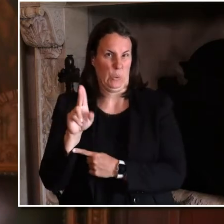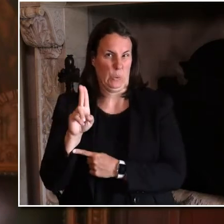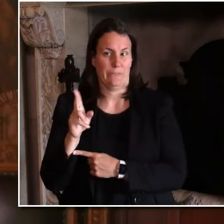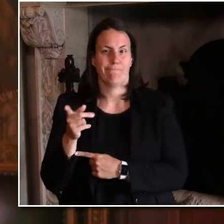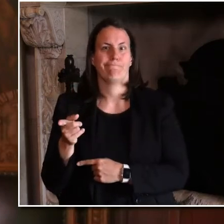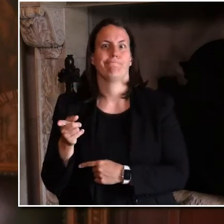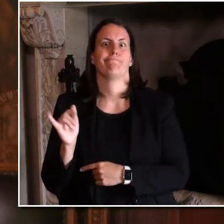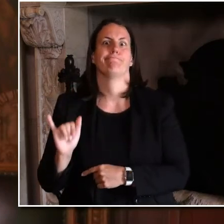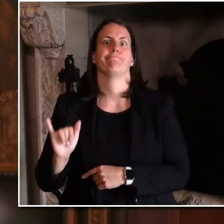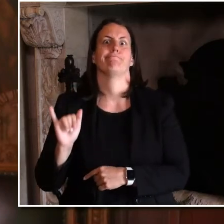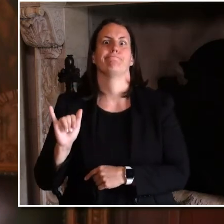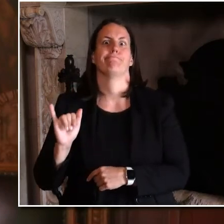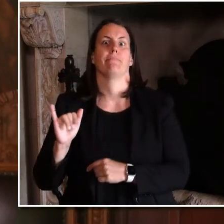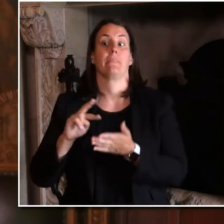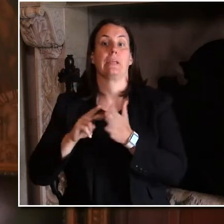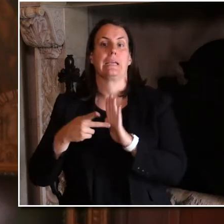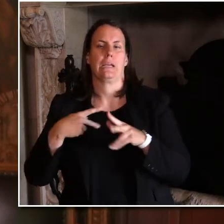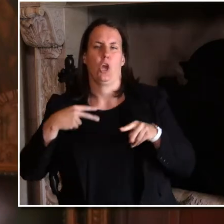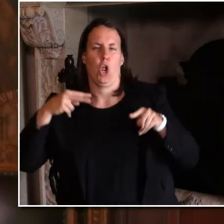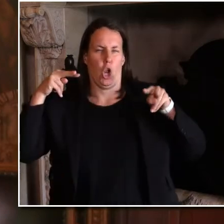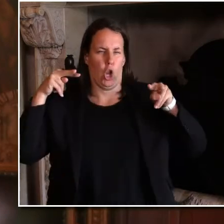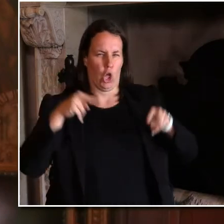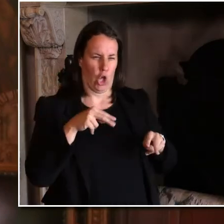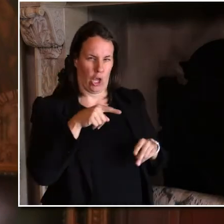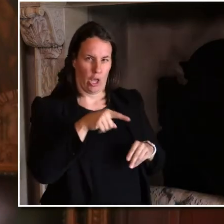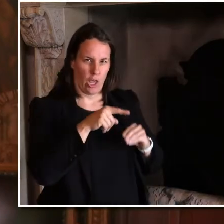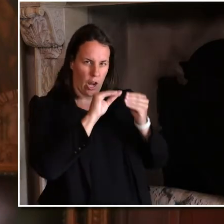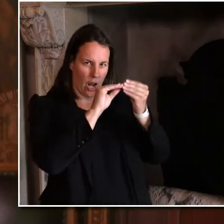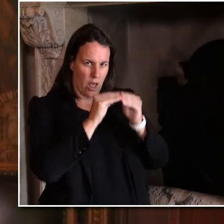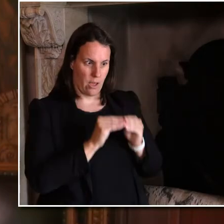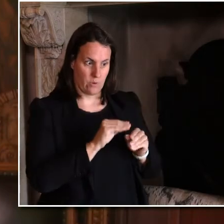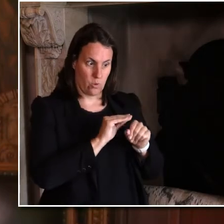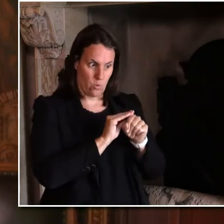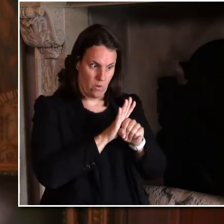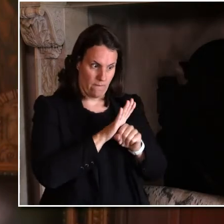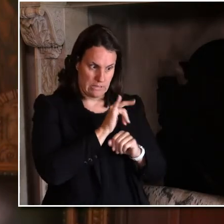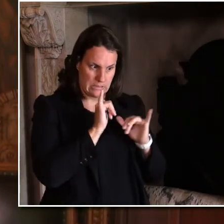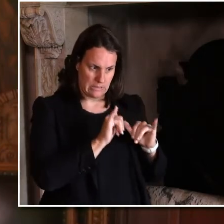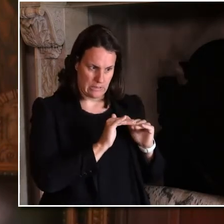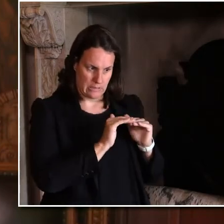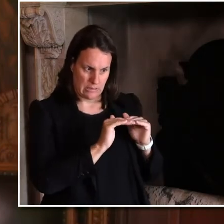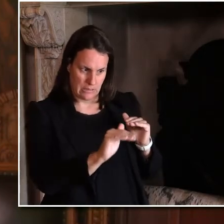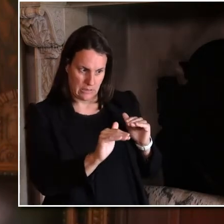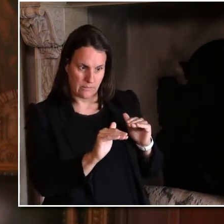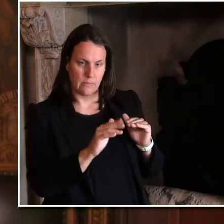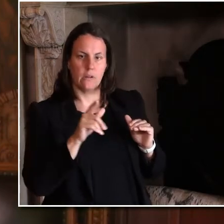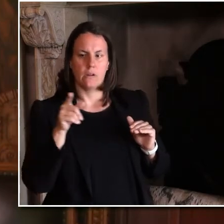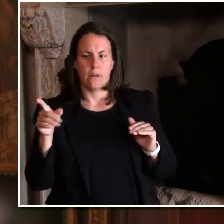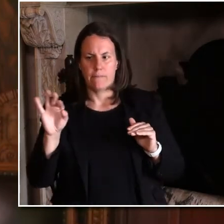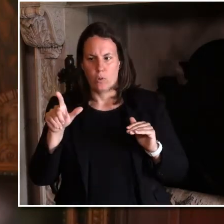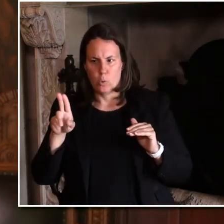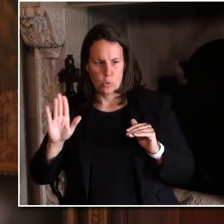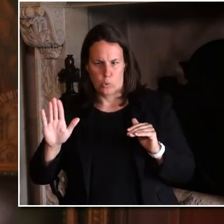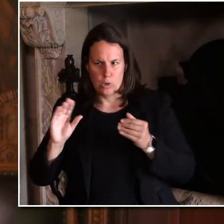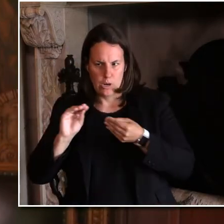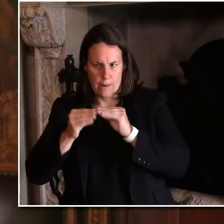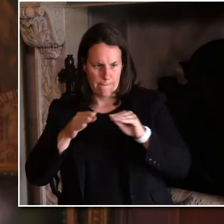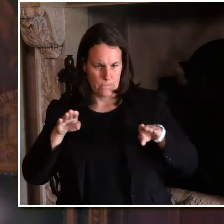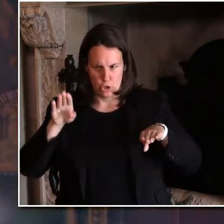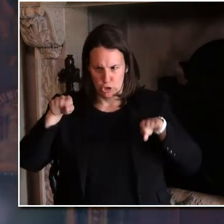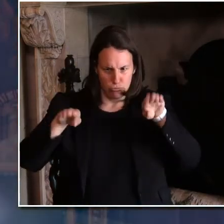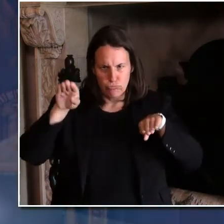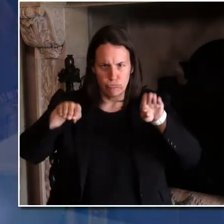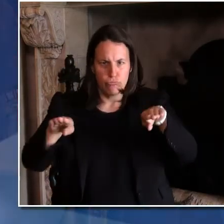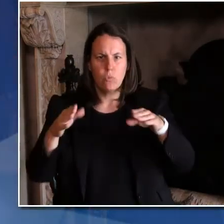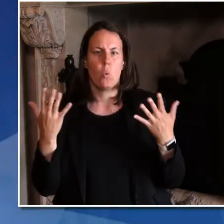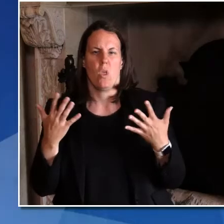it'll help with our future planning related to understanding how the response and the effectiveness of our strategies. Thank